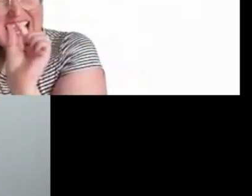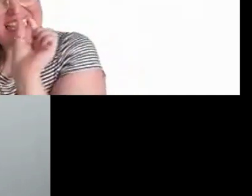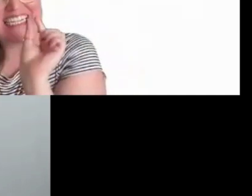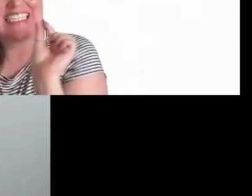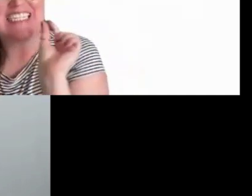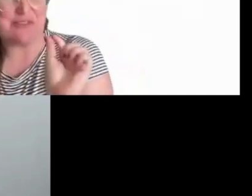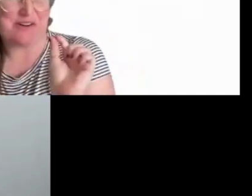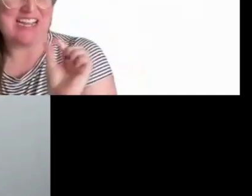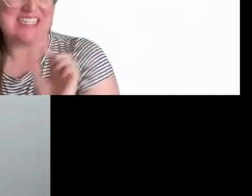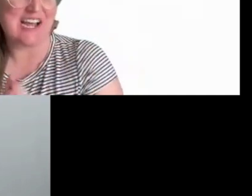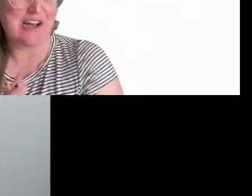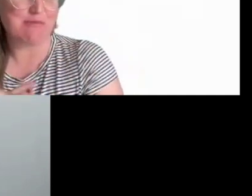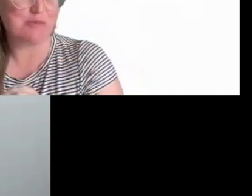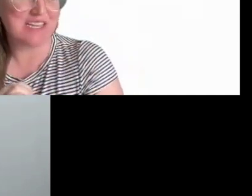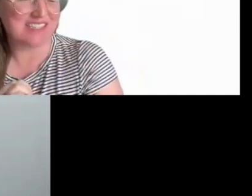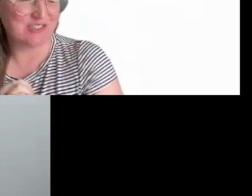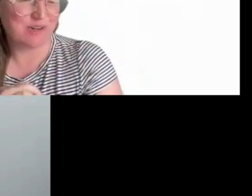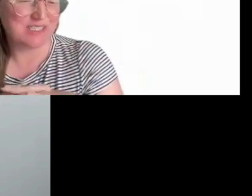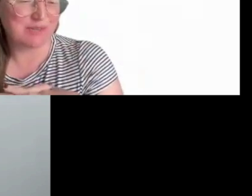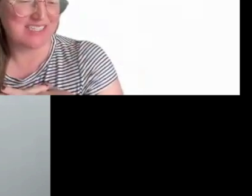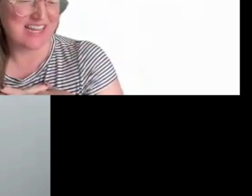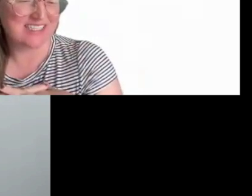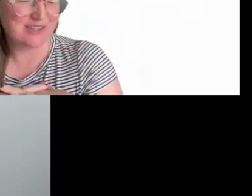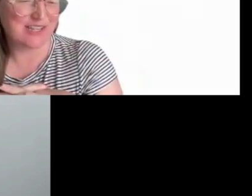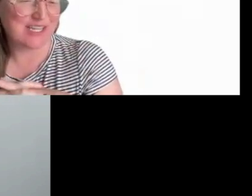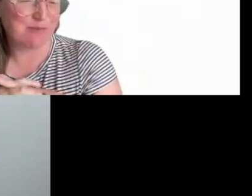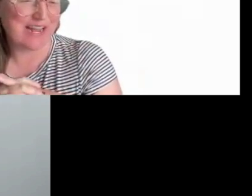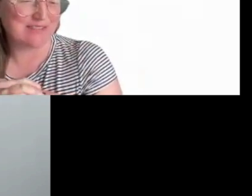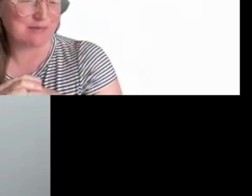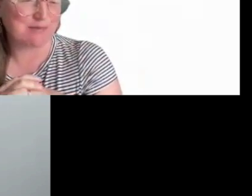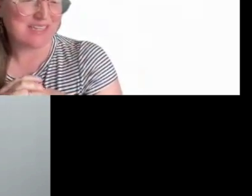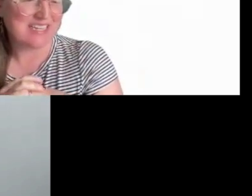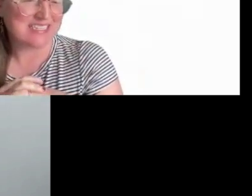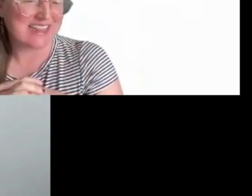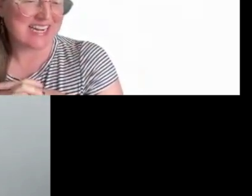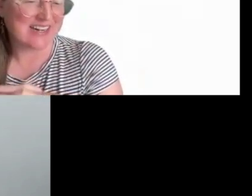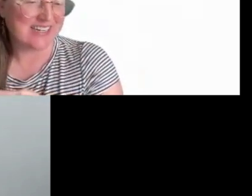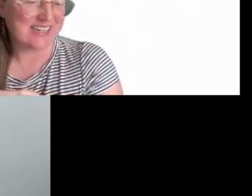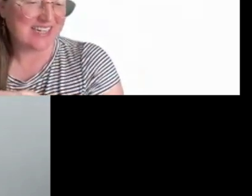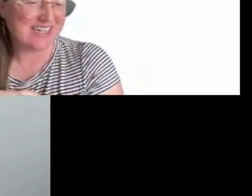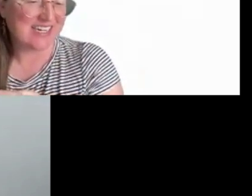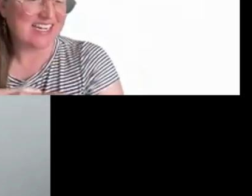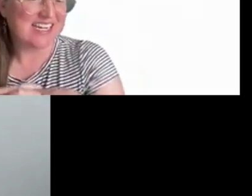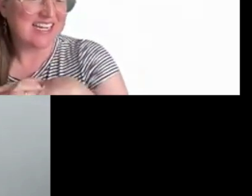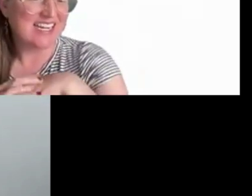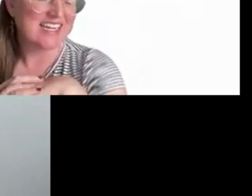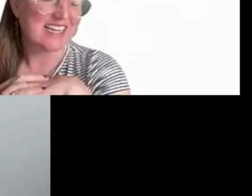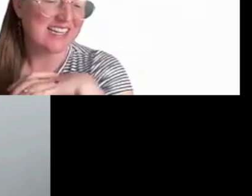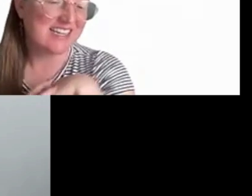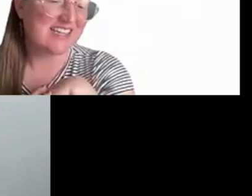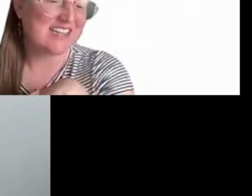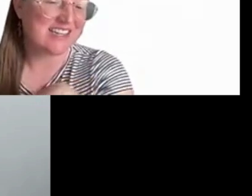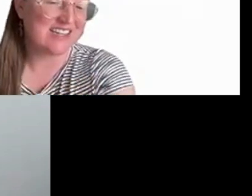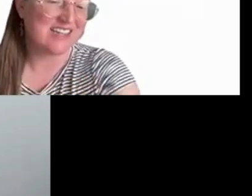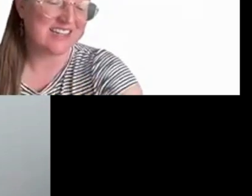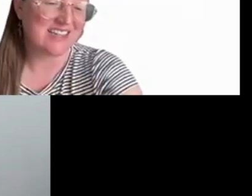just slightly different. Sheamekah, did you want to speak to that? It sounded like you might have some insight. No, I think that there